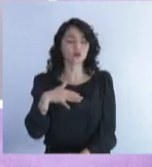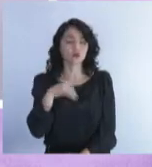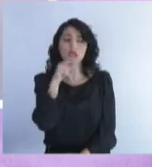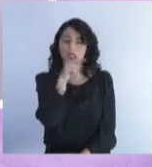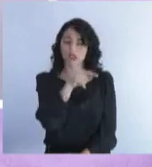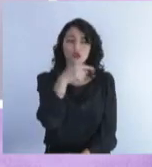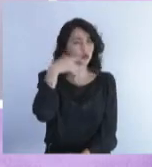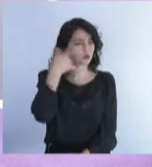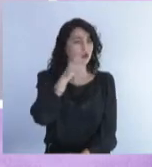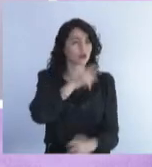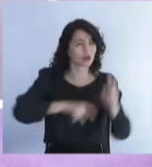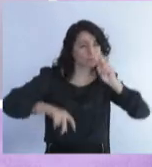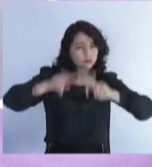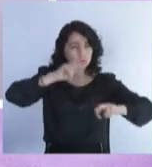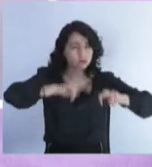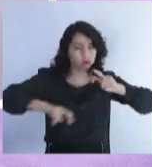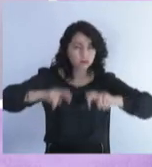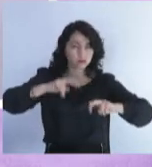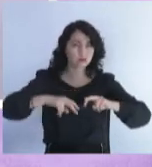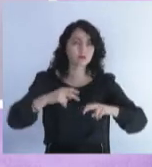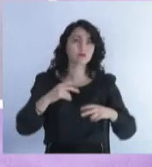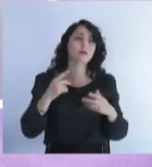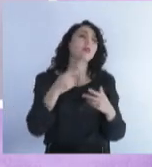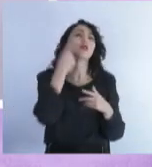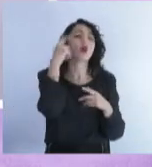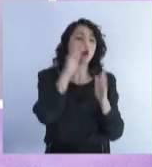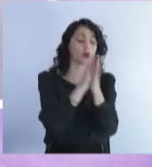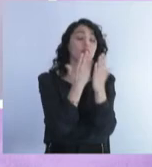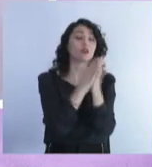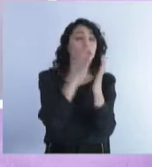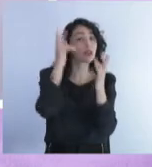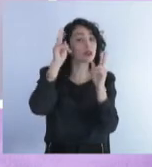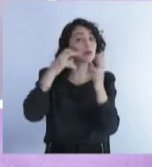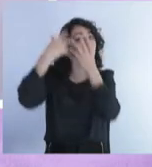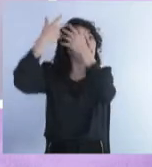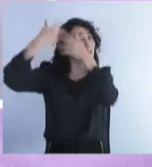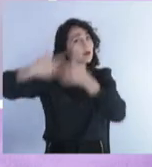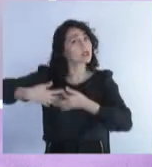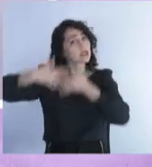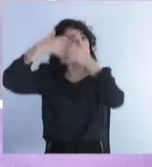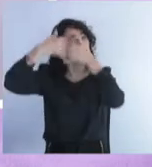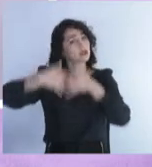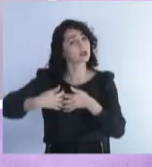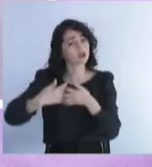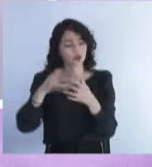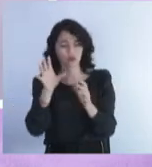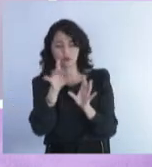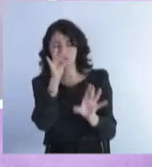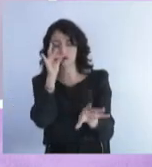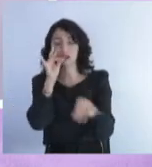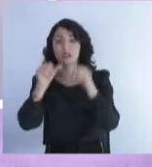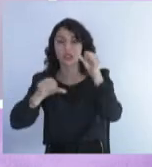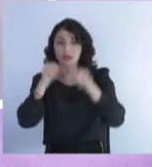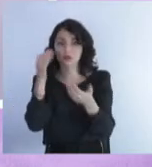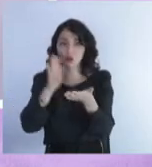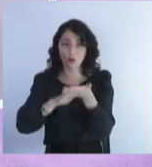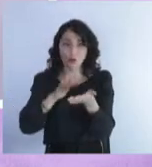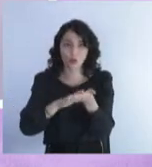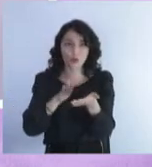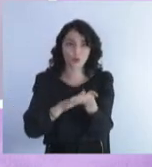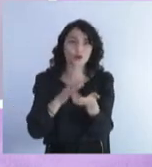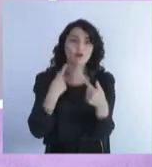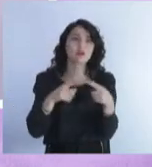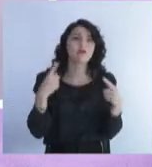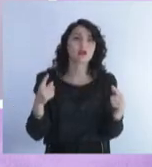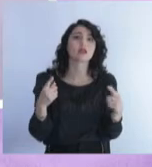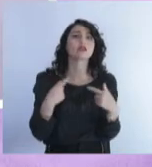I just finished writing a book called about the science of meditation, the scientific findings. It turns out